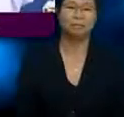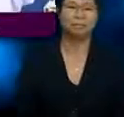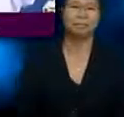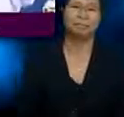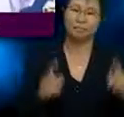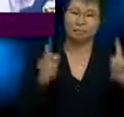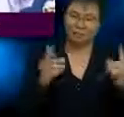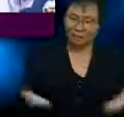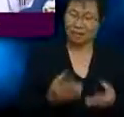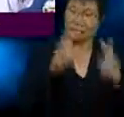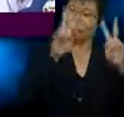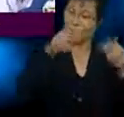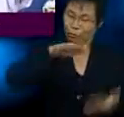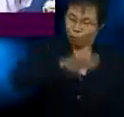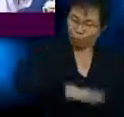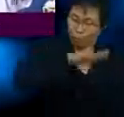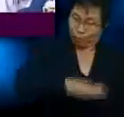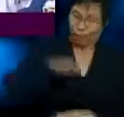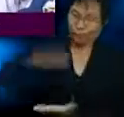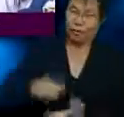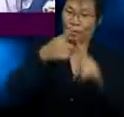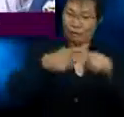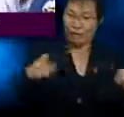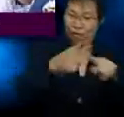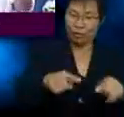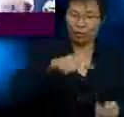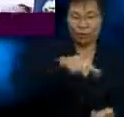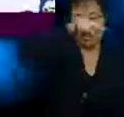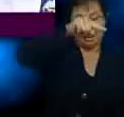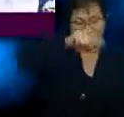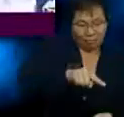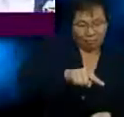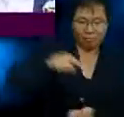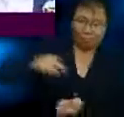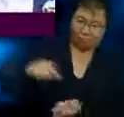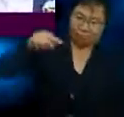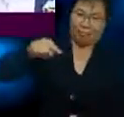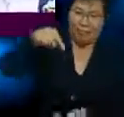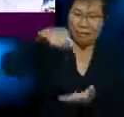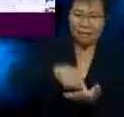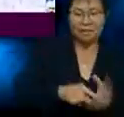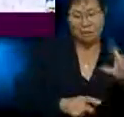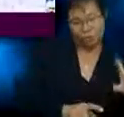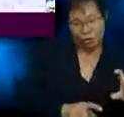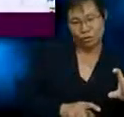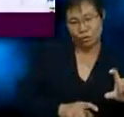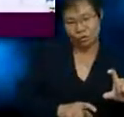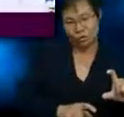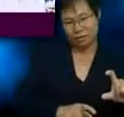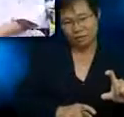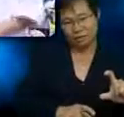Here are two springs of different lengths. This is a short spring.